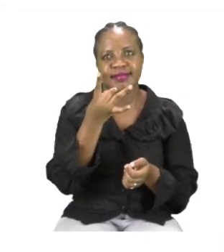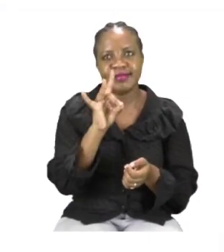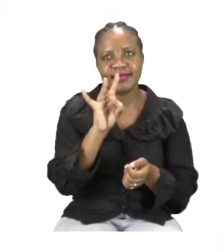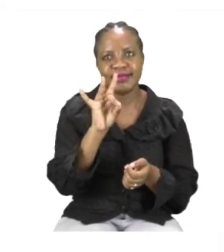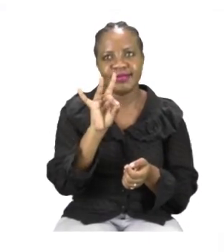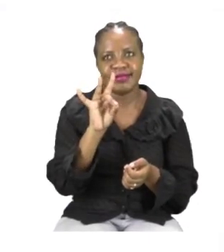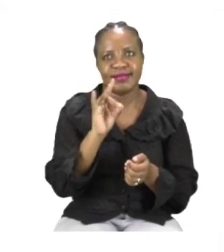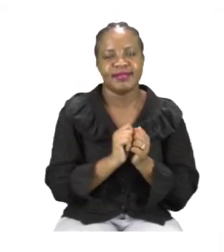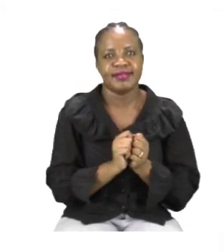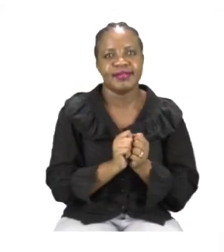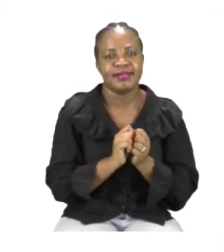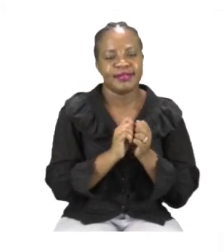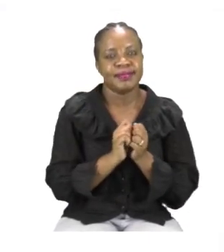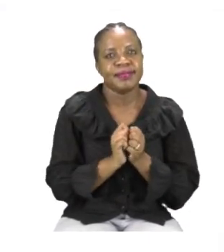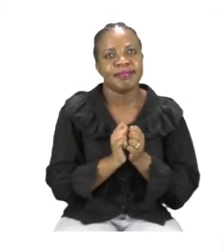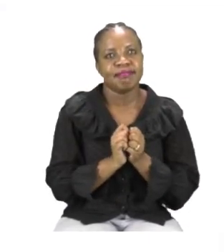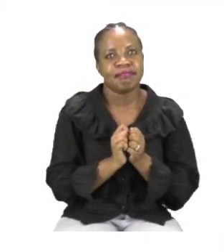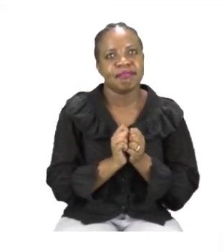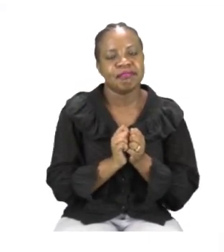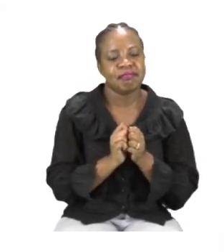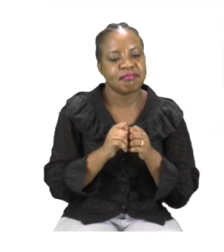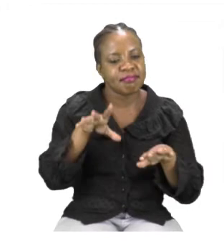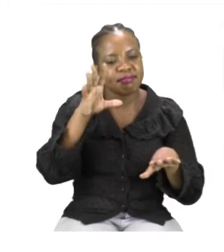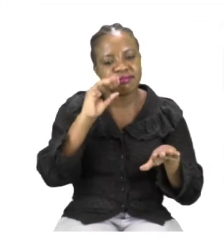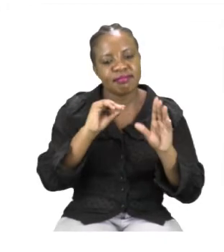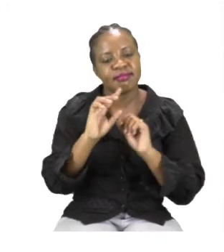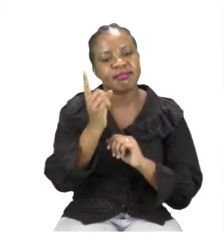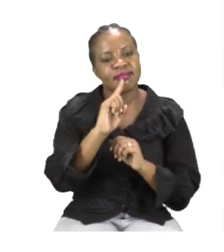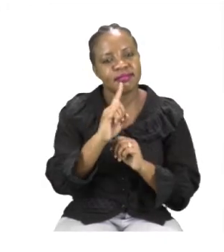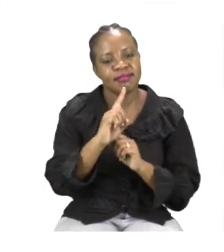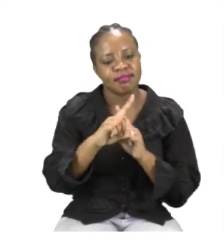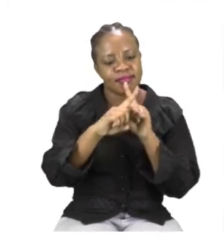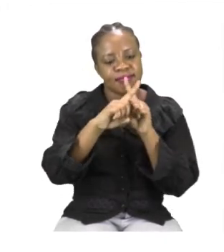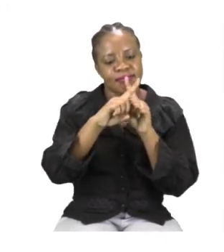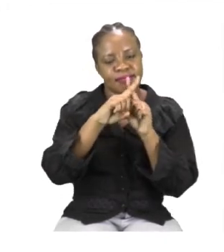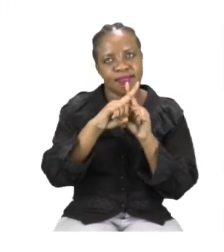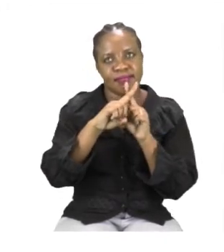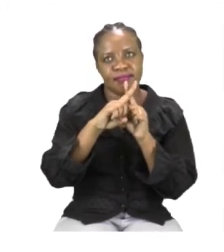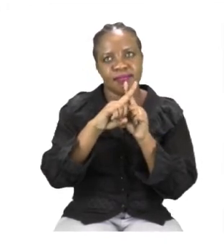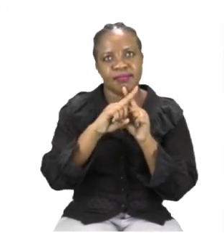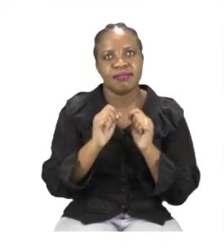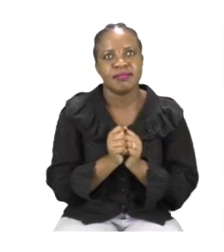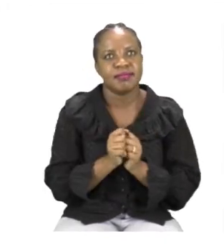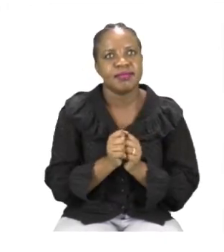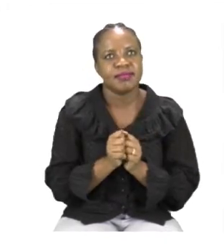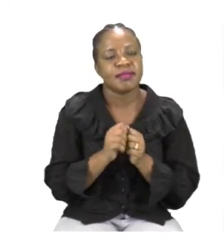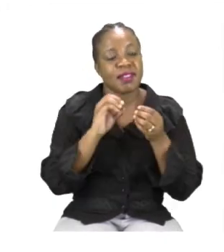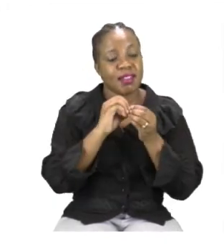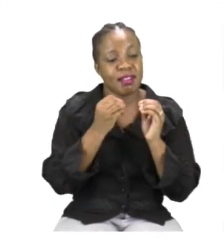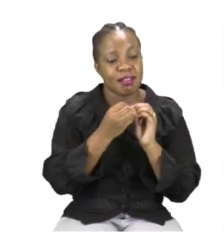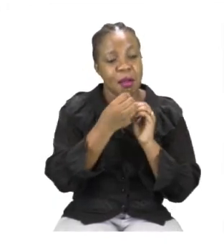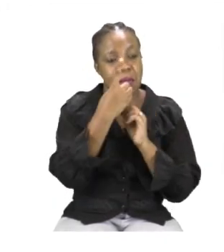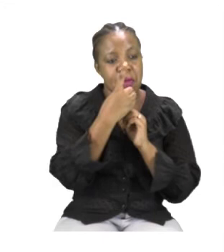28, we are going to be doing some multiplication. Now we're going to do it in a different way for number 1,